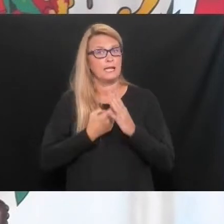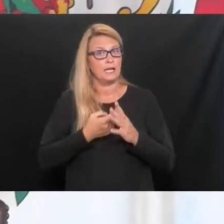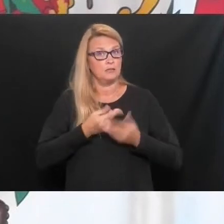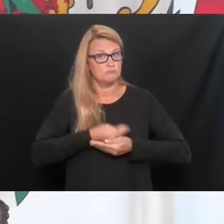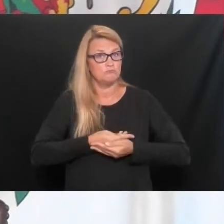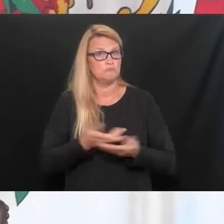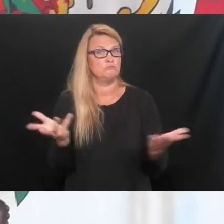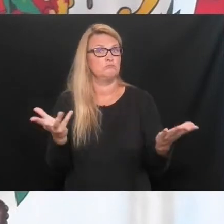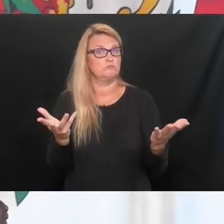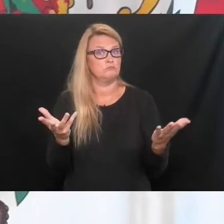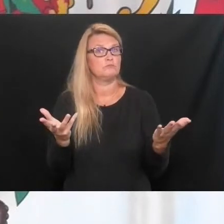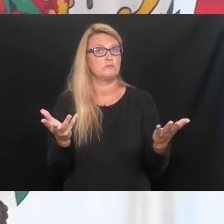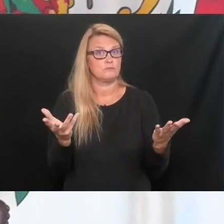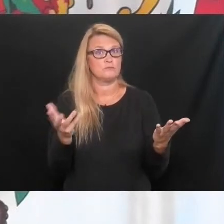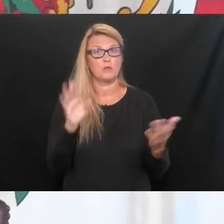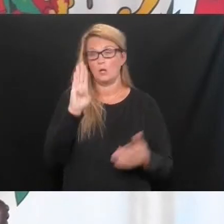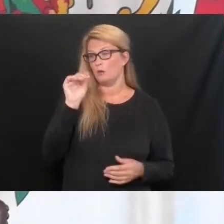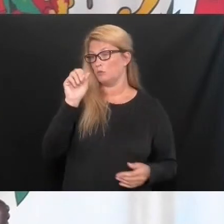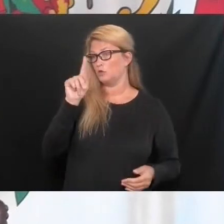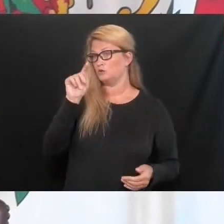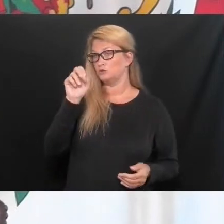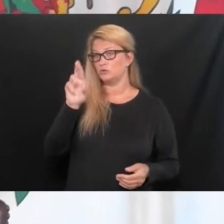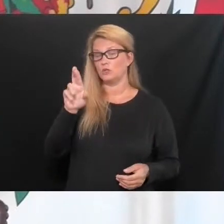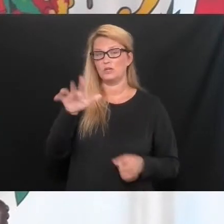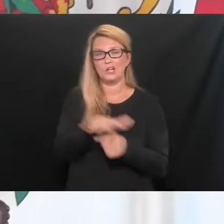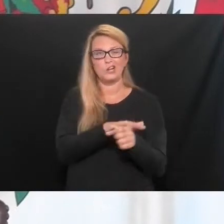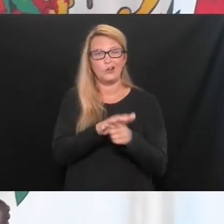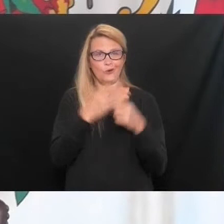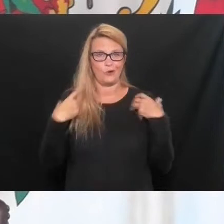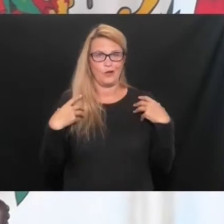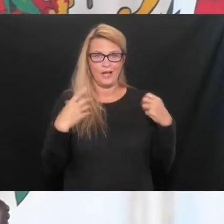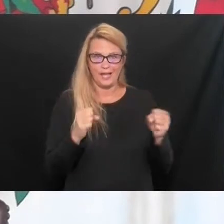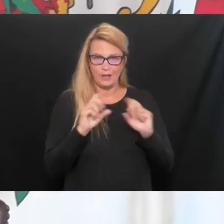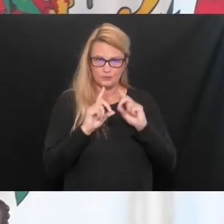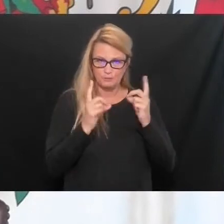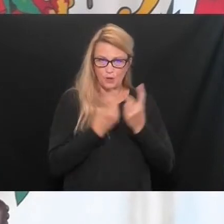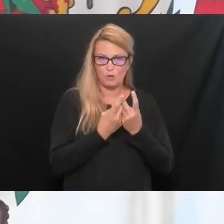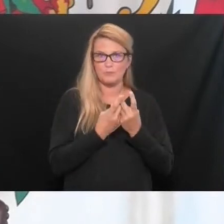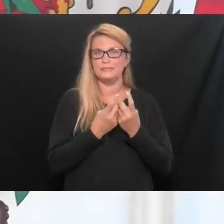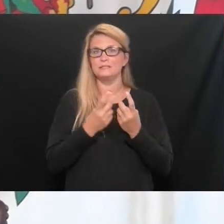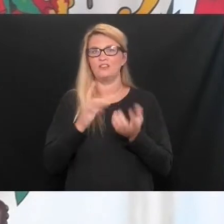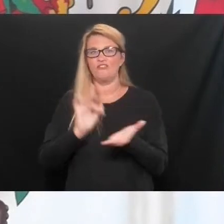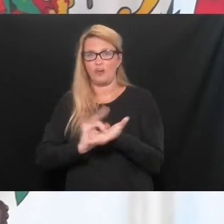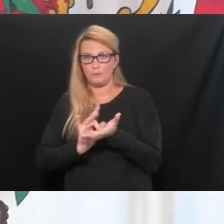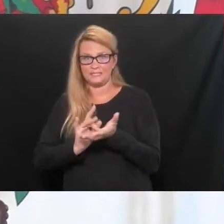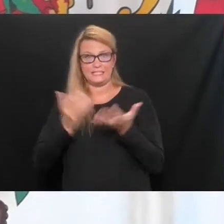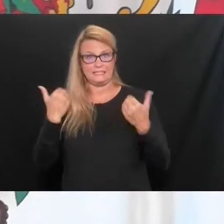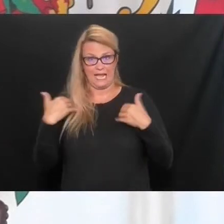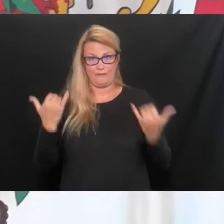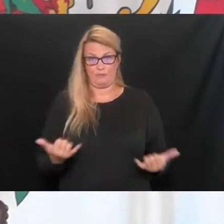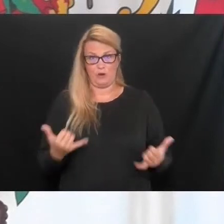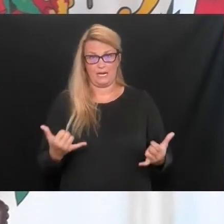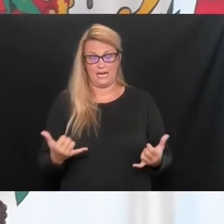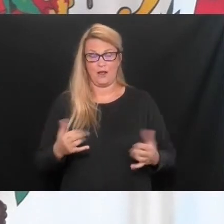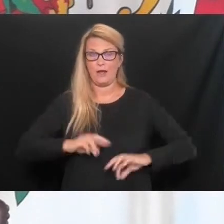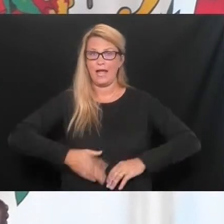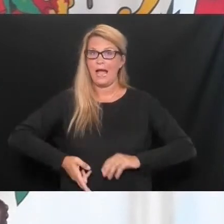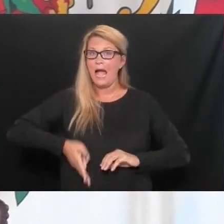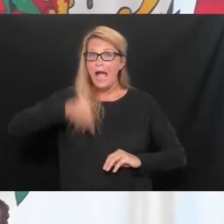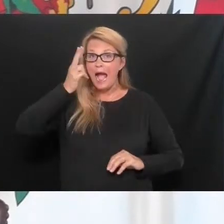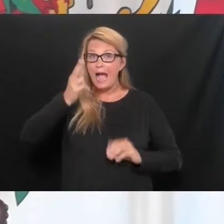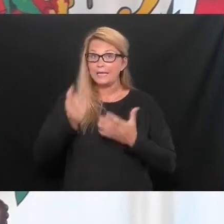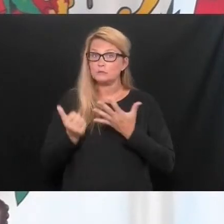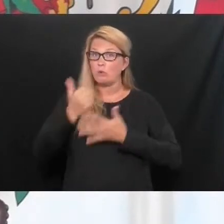extra doses. Our local health departments and pharmacies are giving them out right now. Our highest priority is